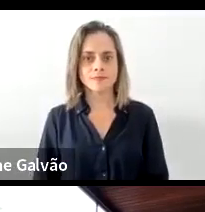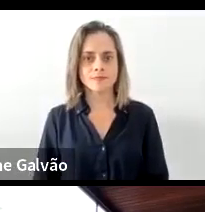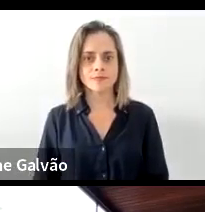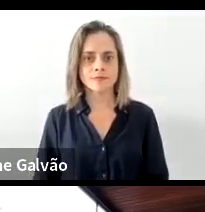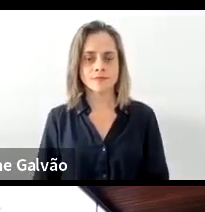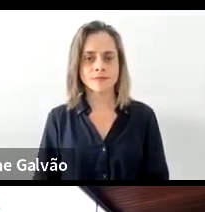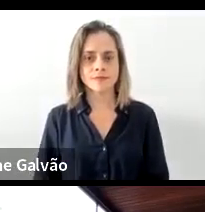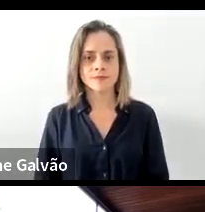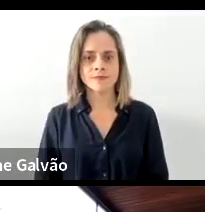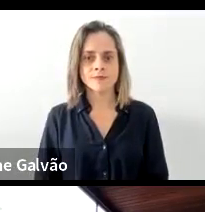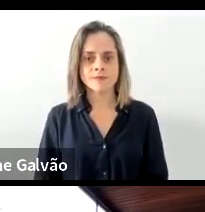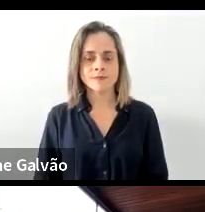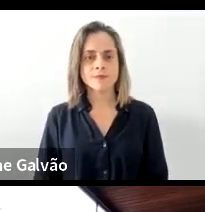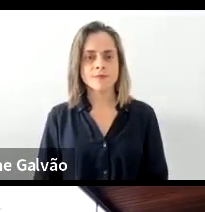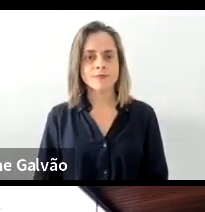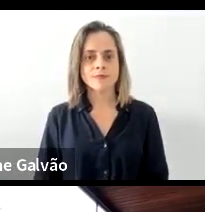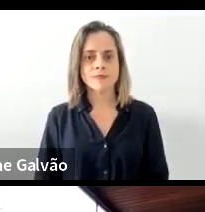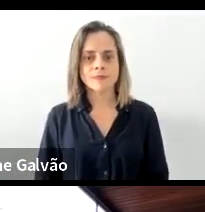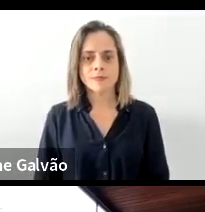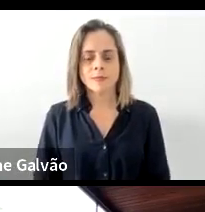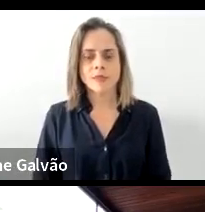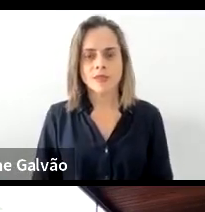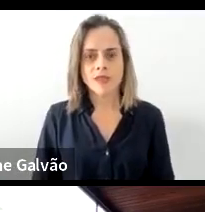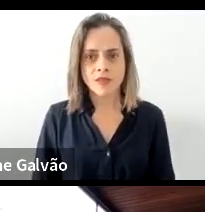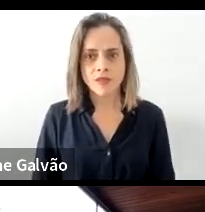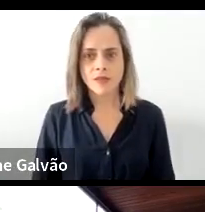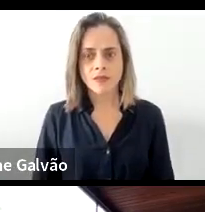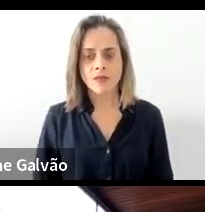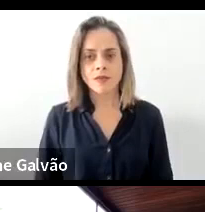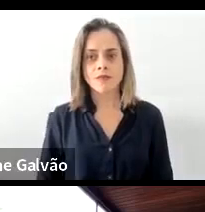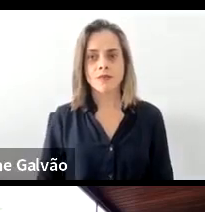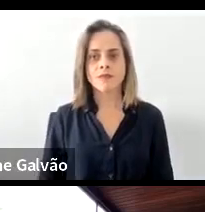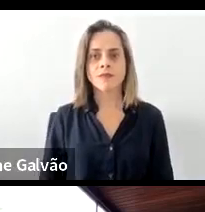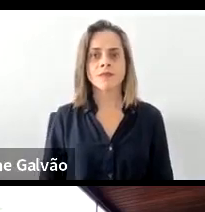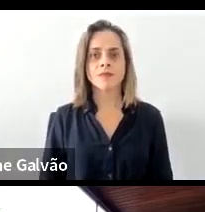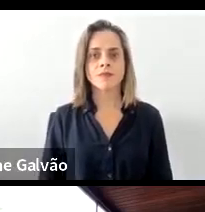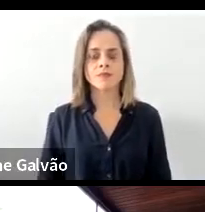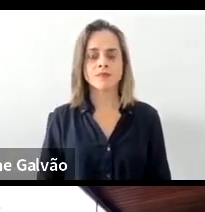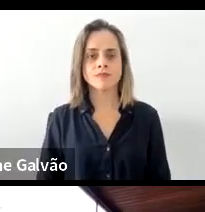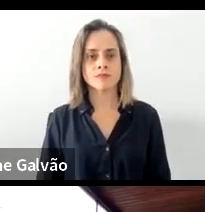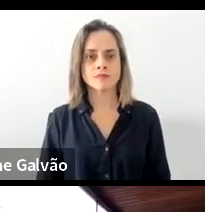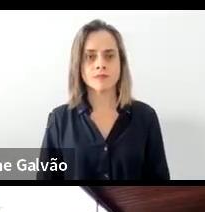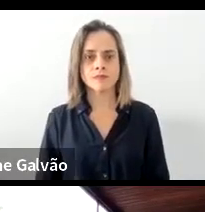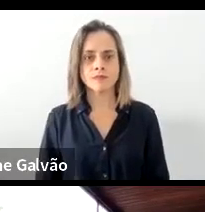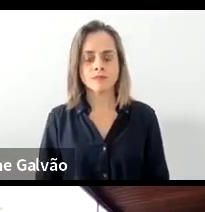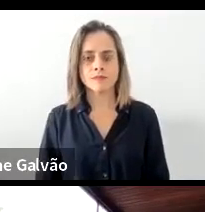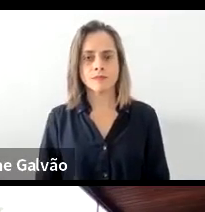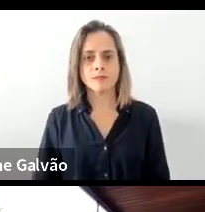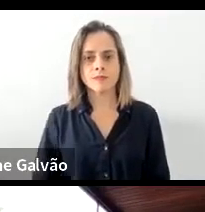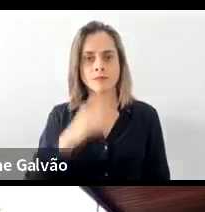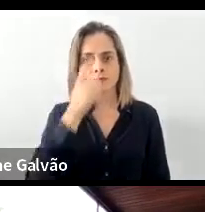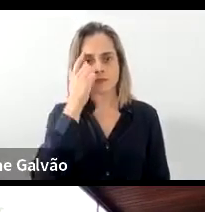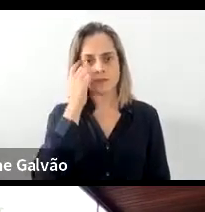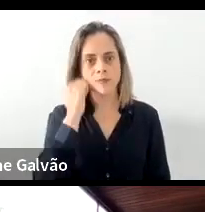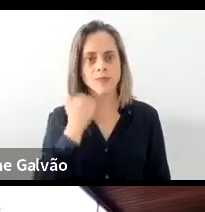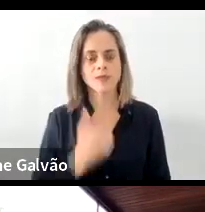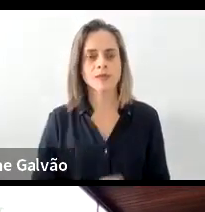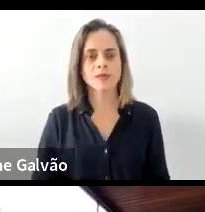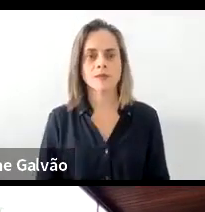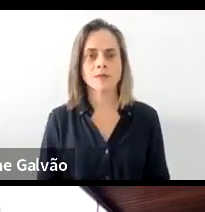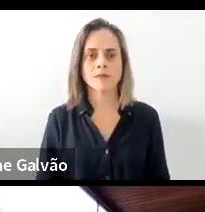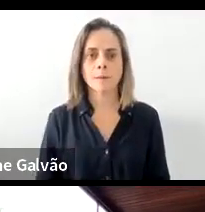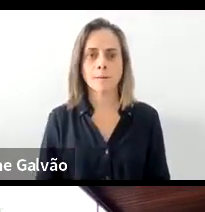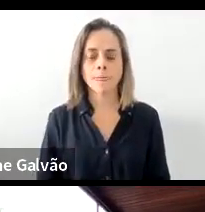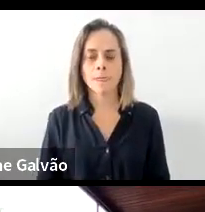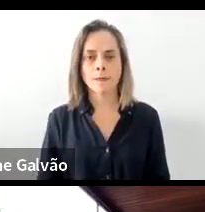ali vários botões. Um deles é interpretation ou interpretação. Se a gente estiver falando